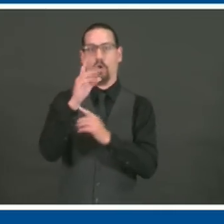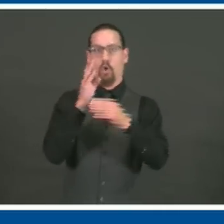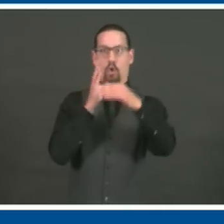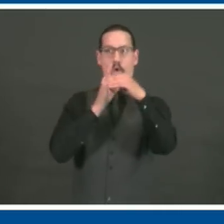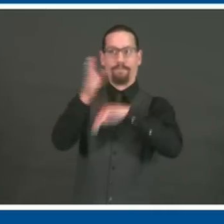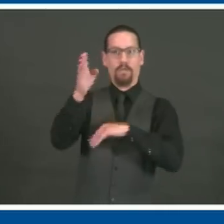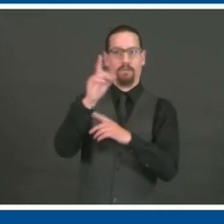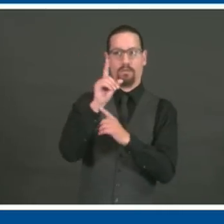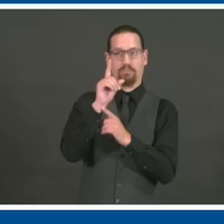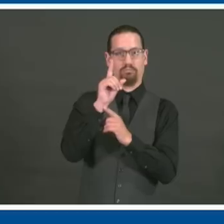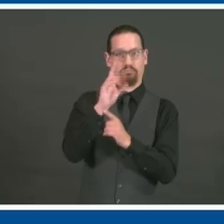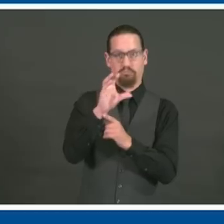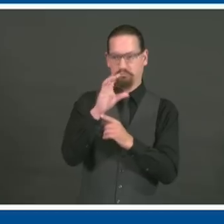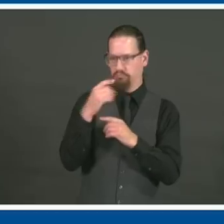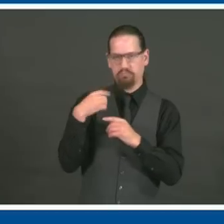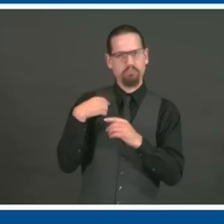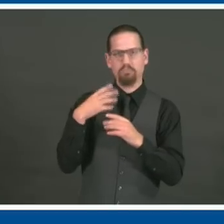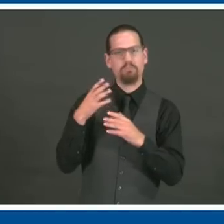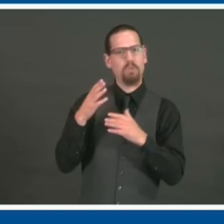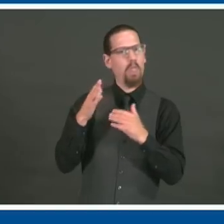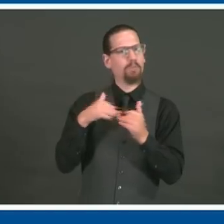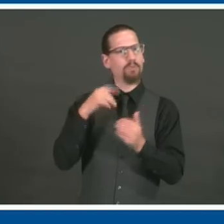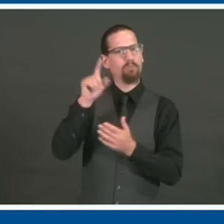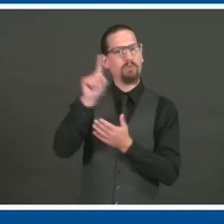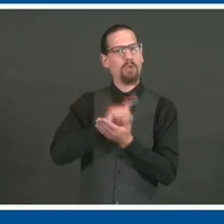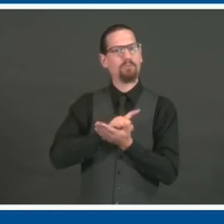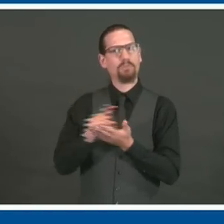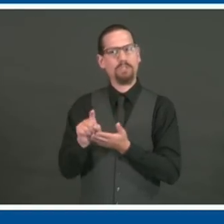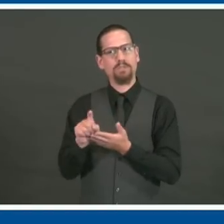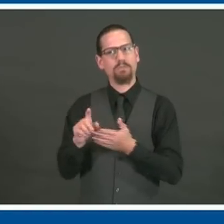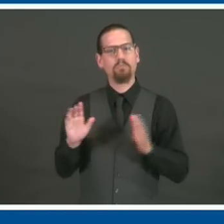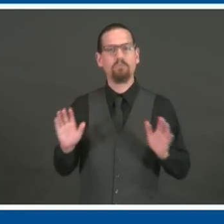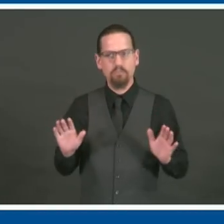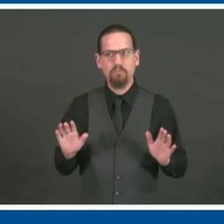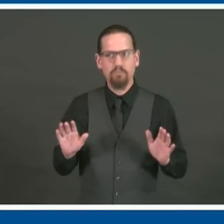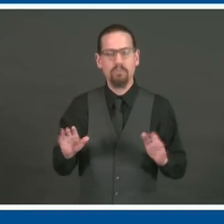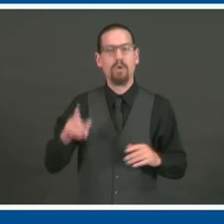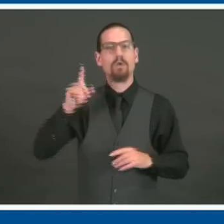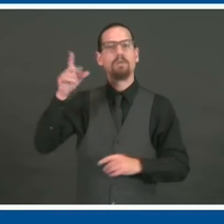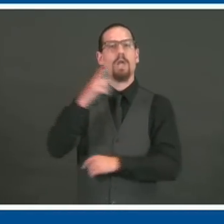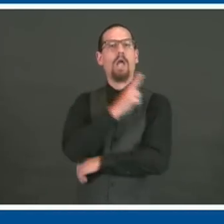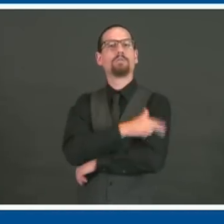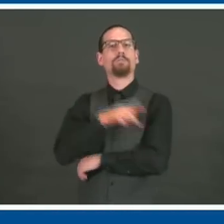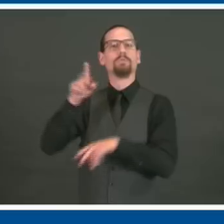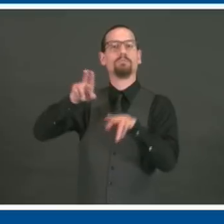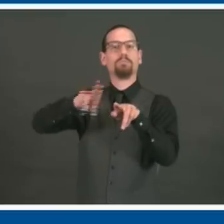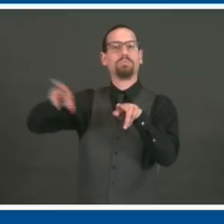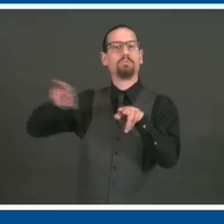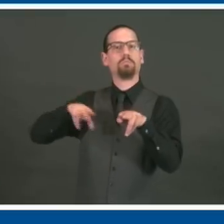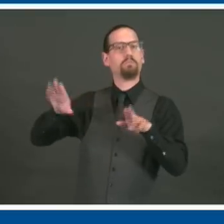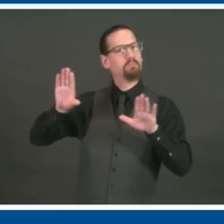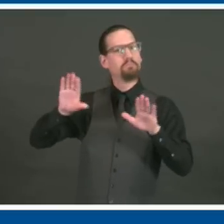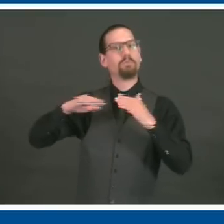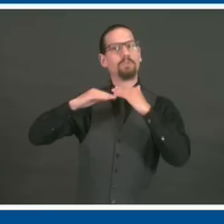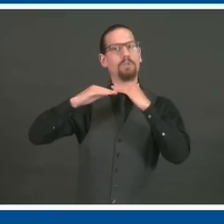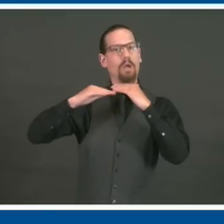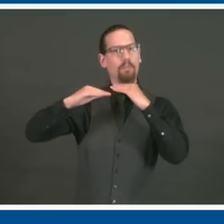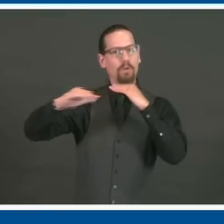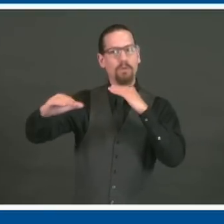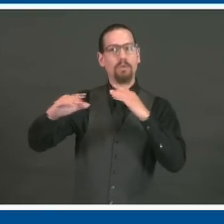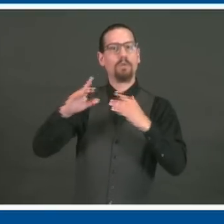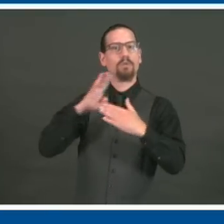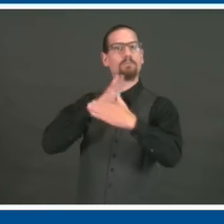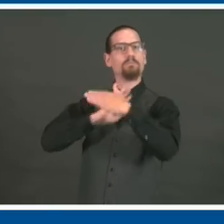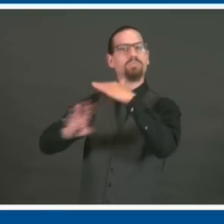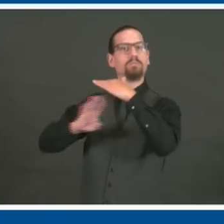week. Hospitalizations are pretty steady. New hospitalizations, pretty steady. So